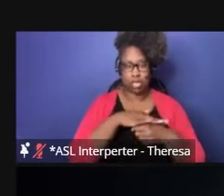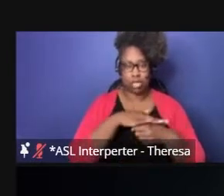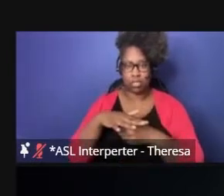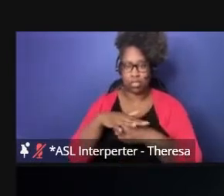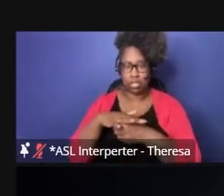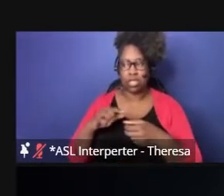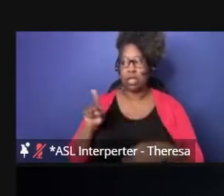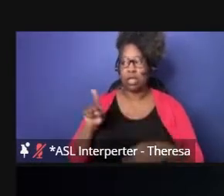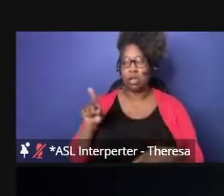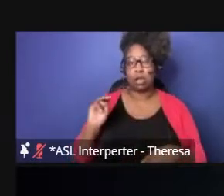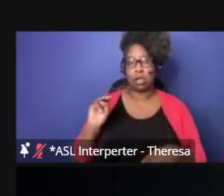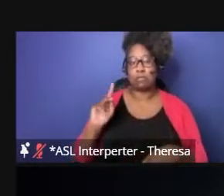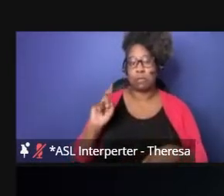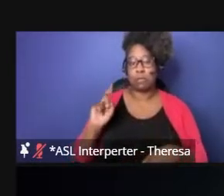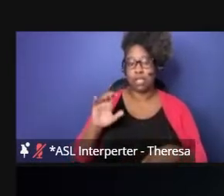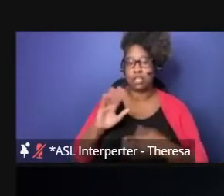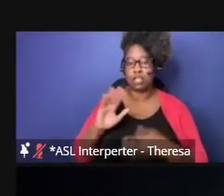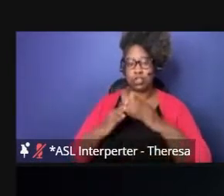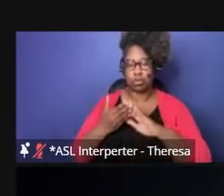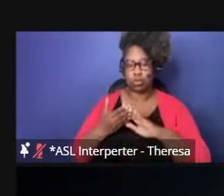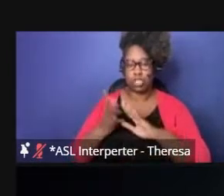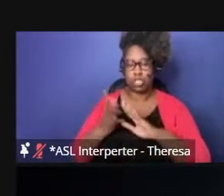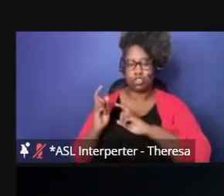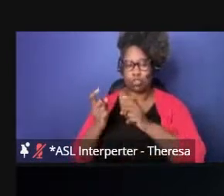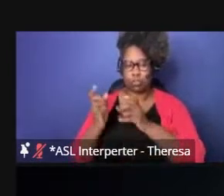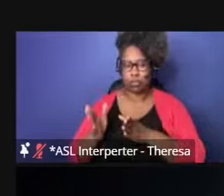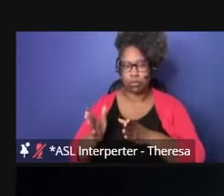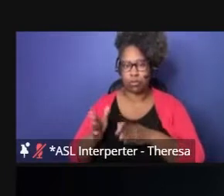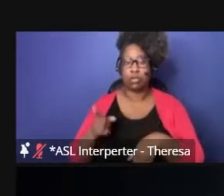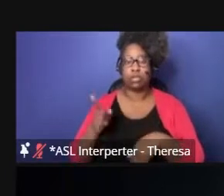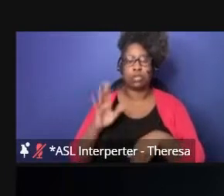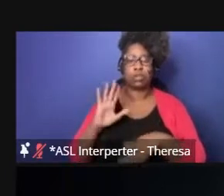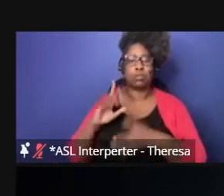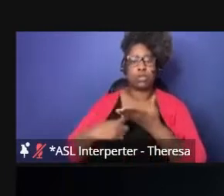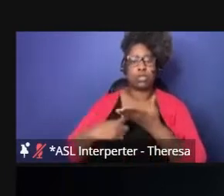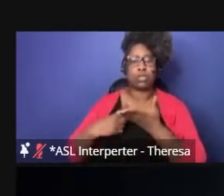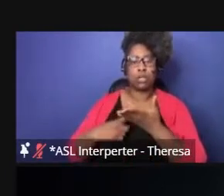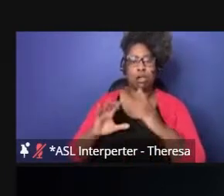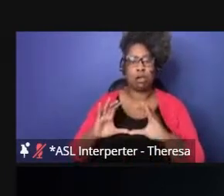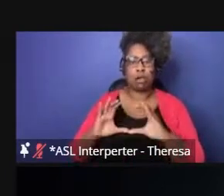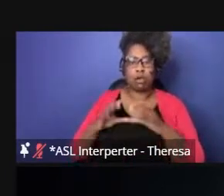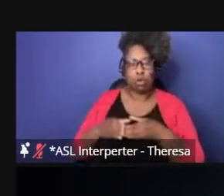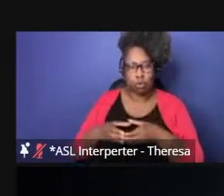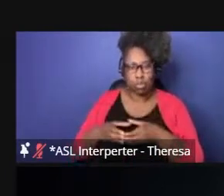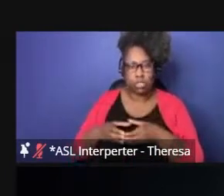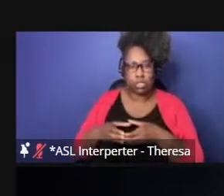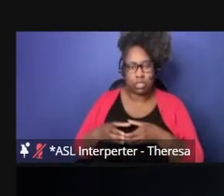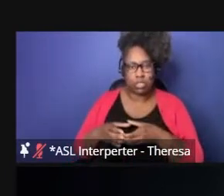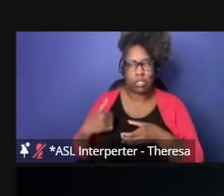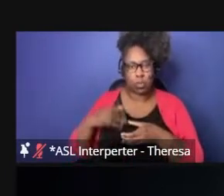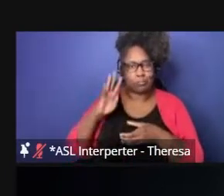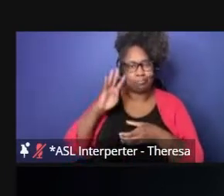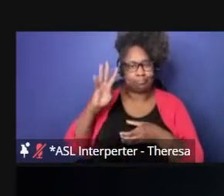is our community contributor, and he's going to talk about our coalition group that we've come together with.